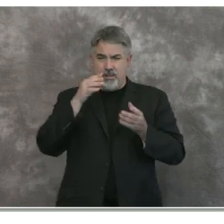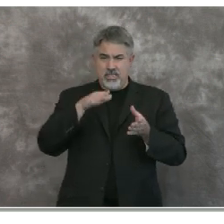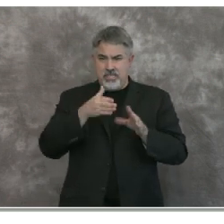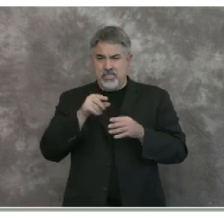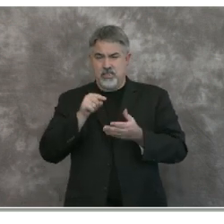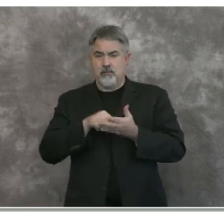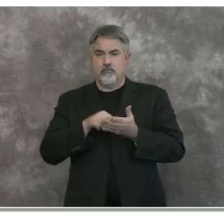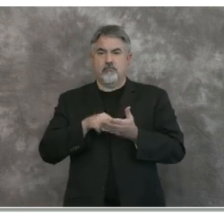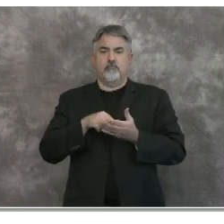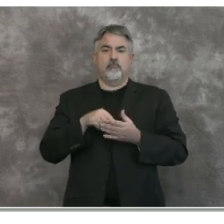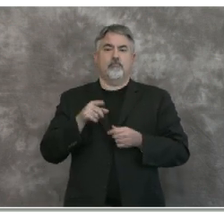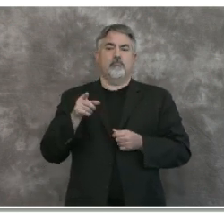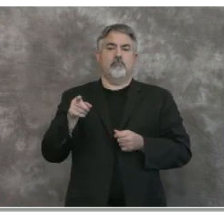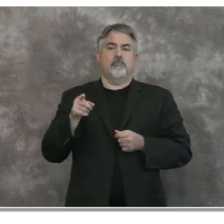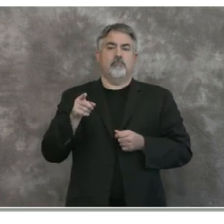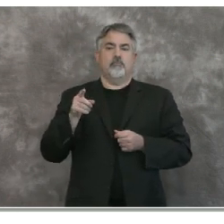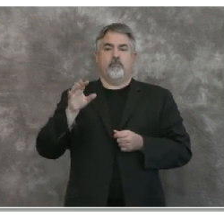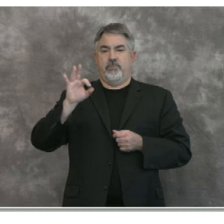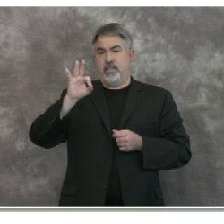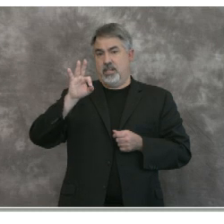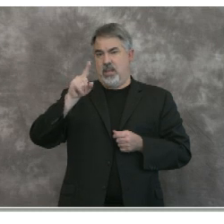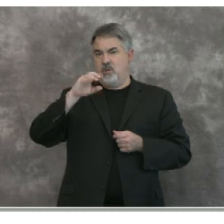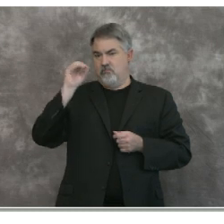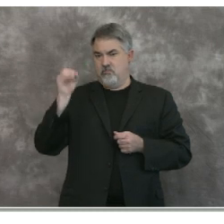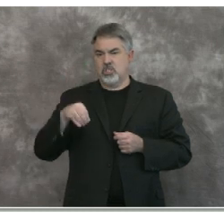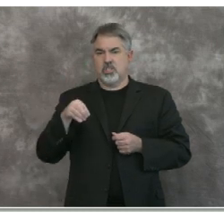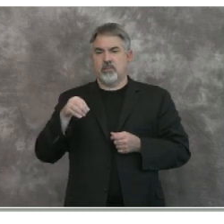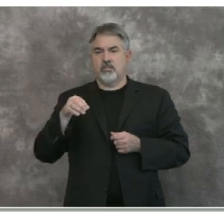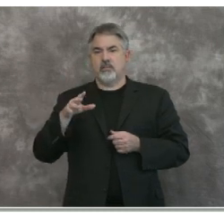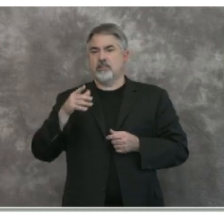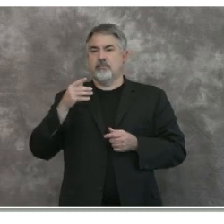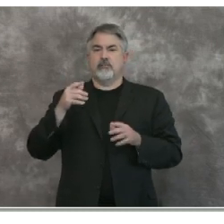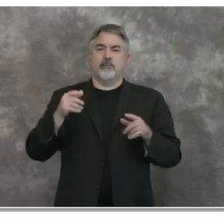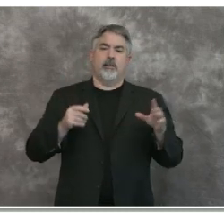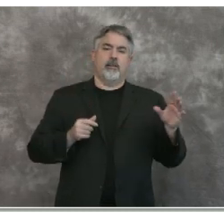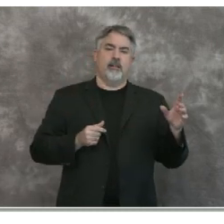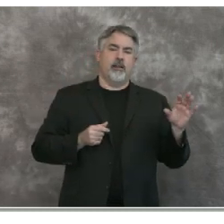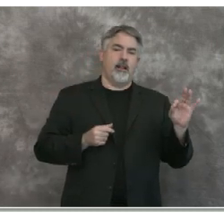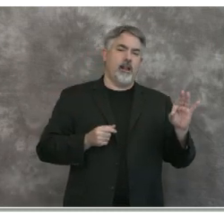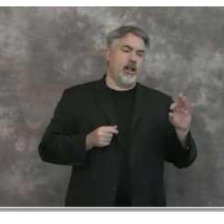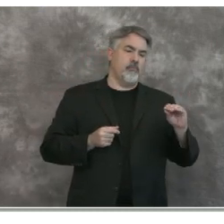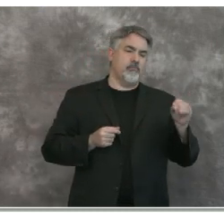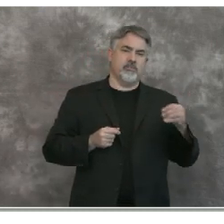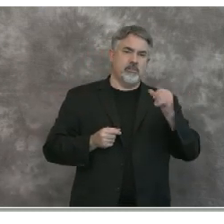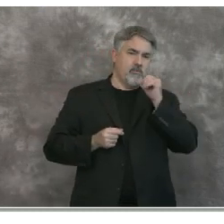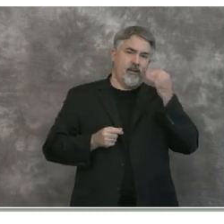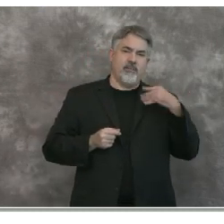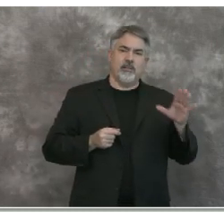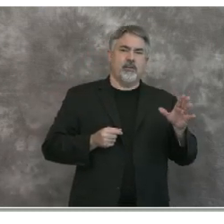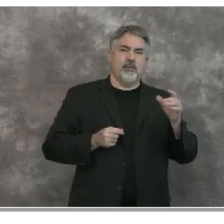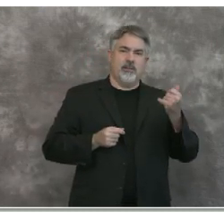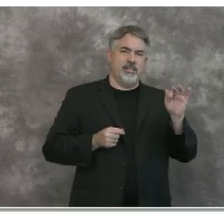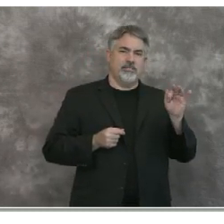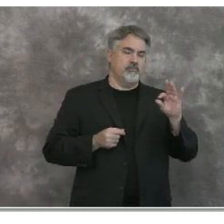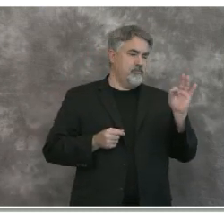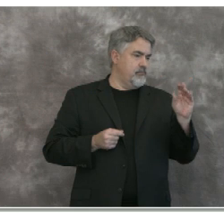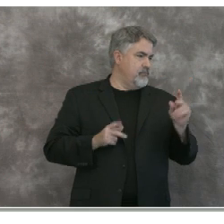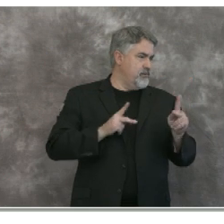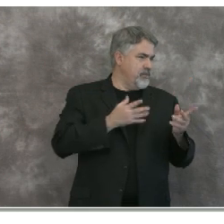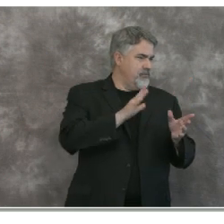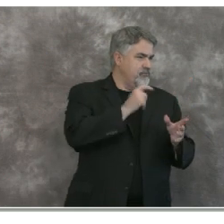200. And this means that we do not have race and ethnicity for 19 individuals at this time.